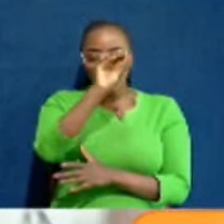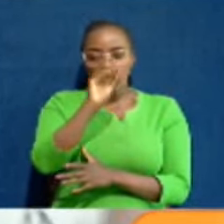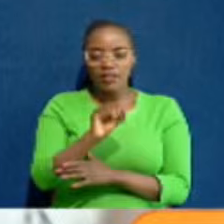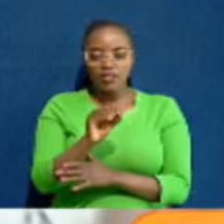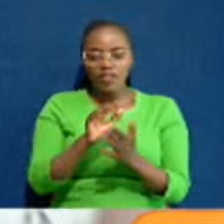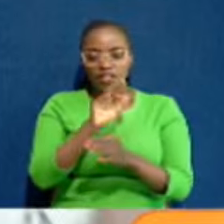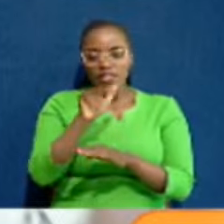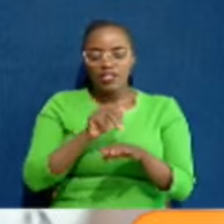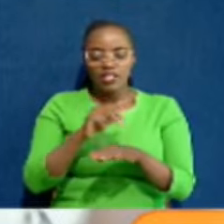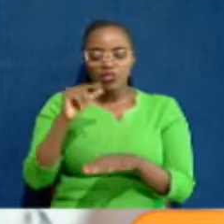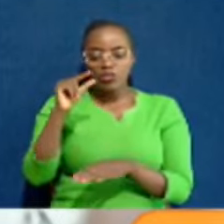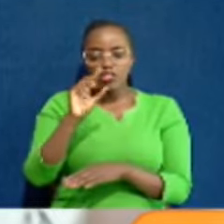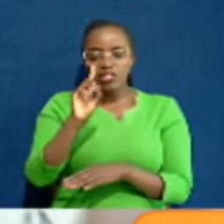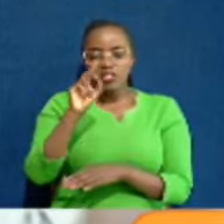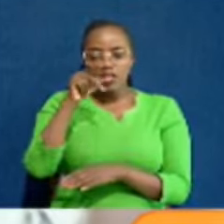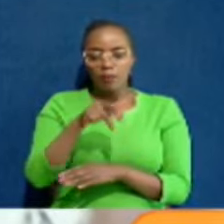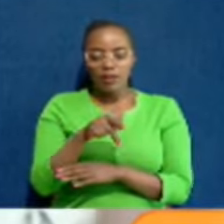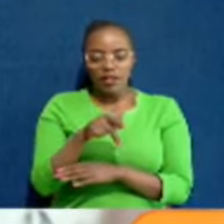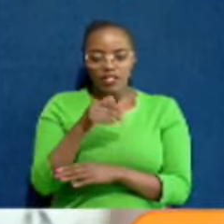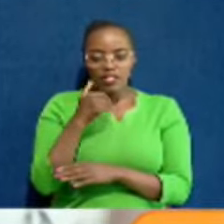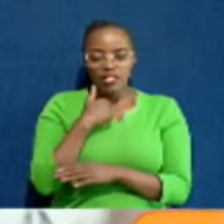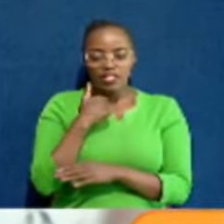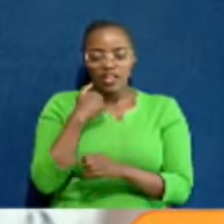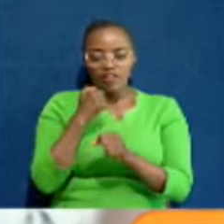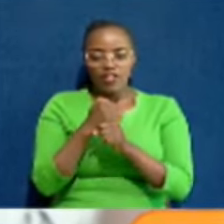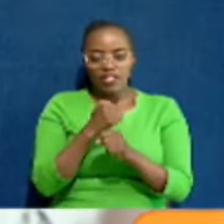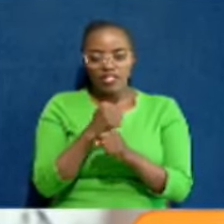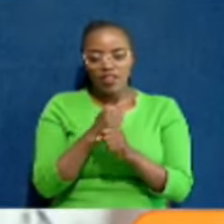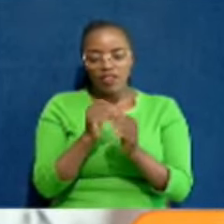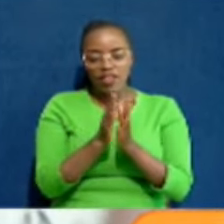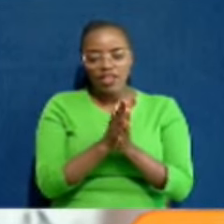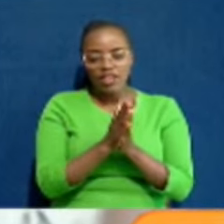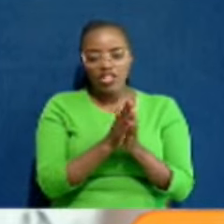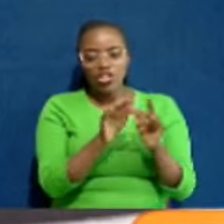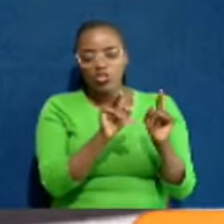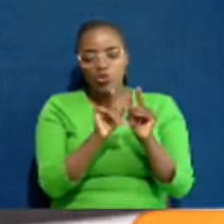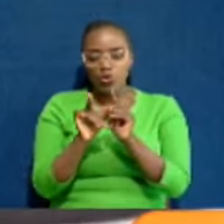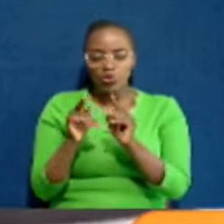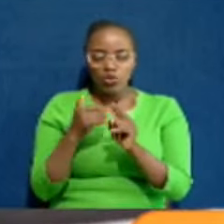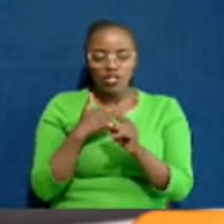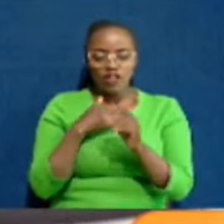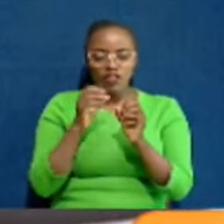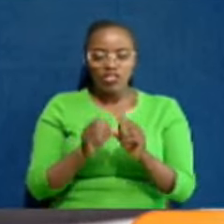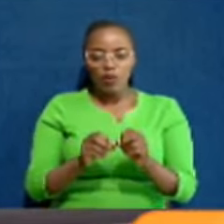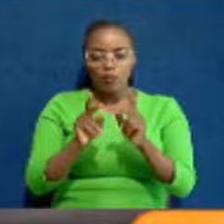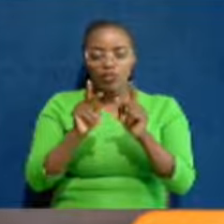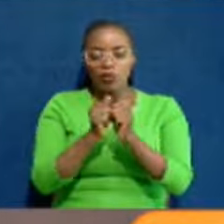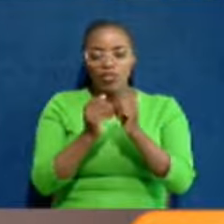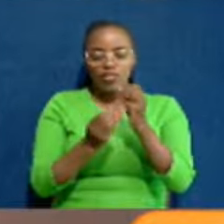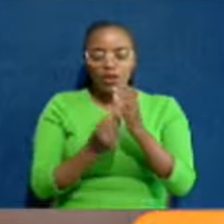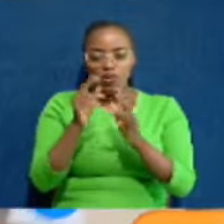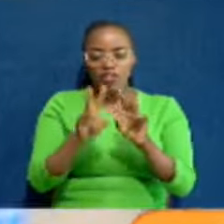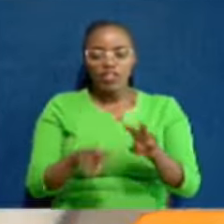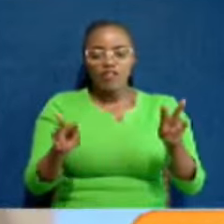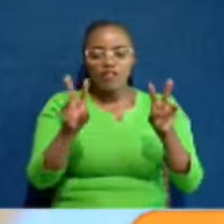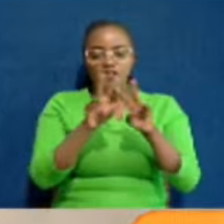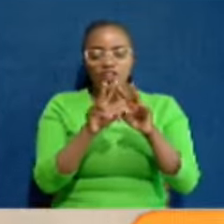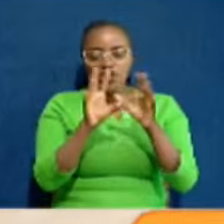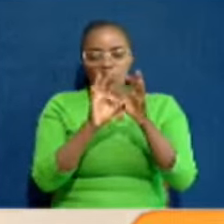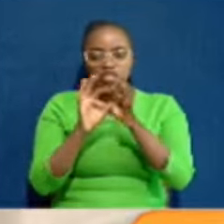the national GDP. However, the sector's potential remains largely untapped, with opportunities for growth in the value chain